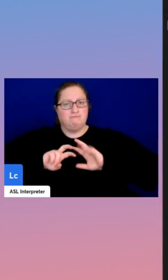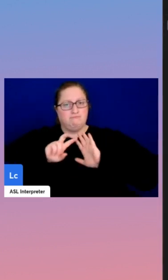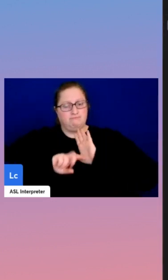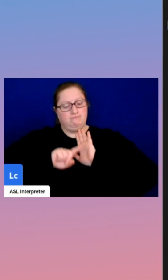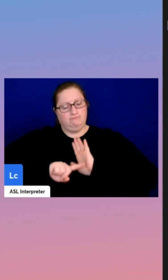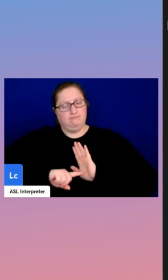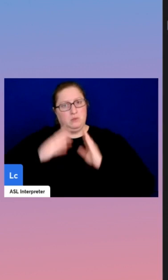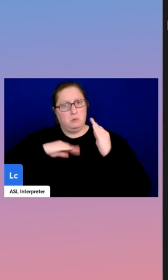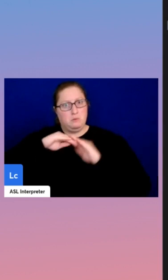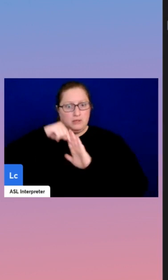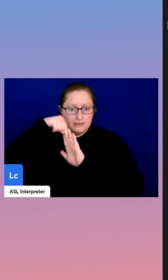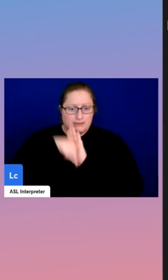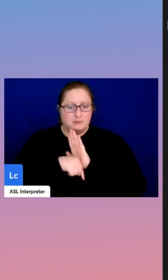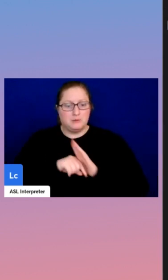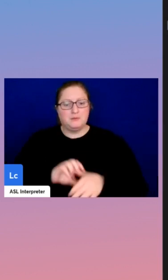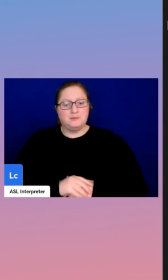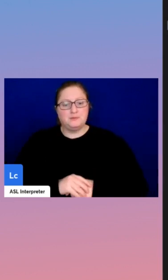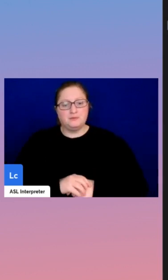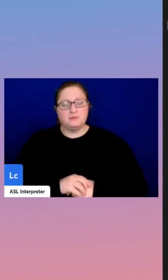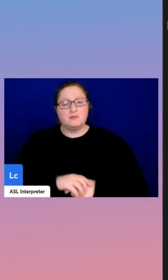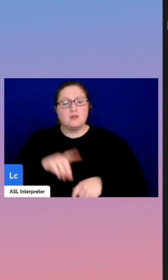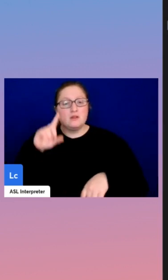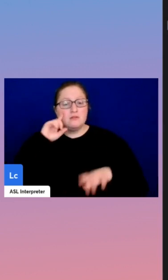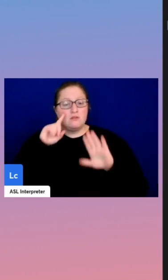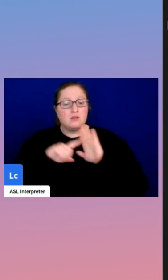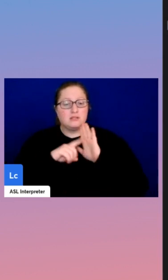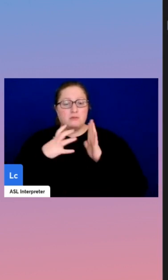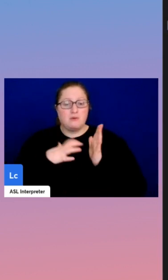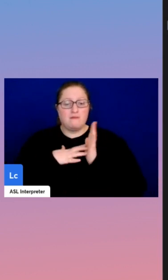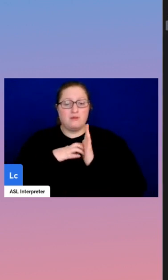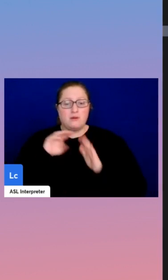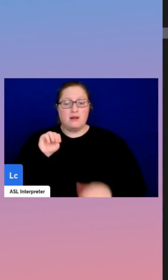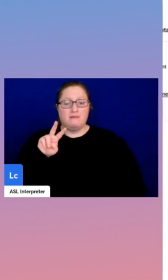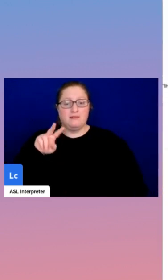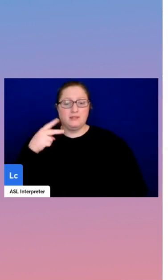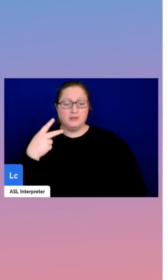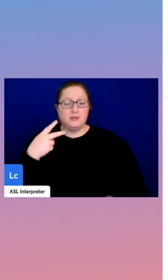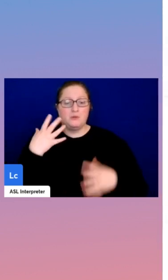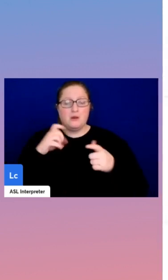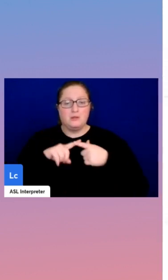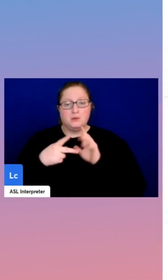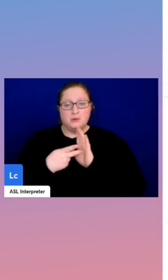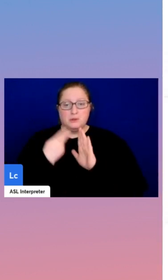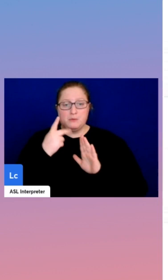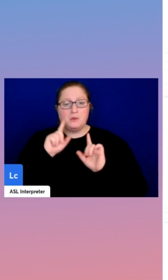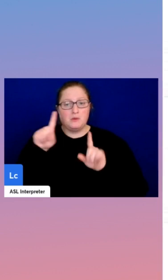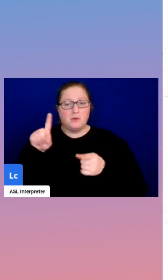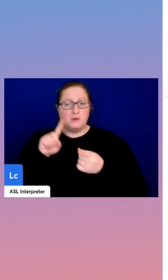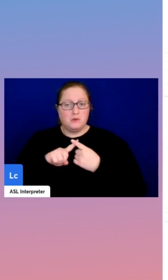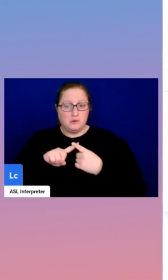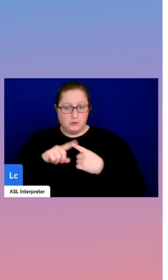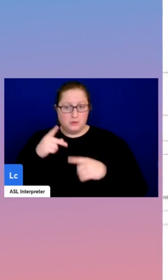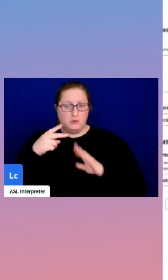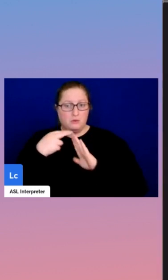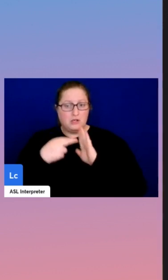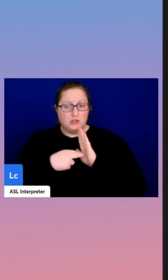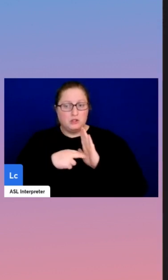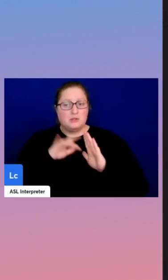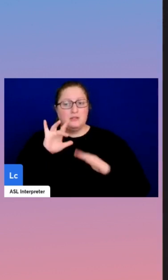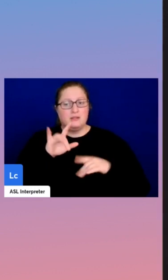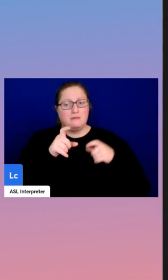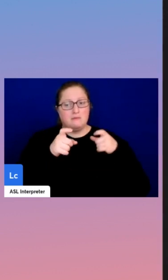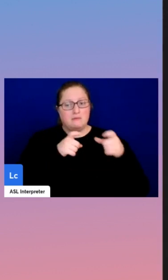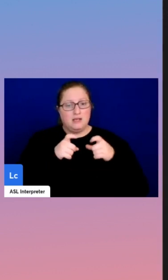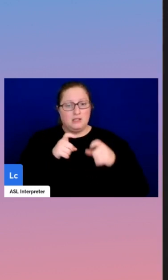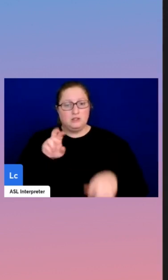example, there is a vulnerability in the AMI v2 and you want to deprecate it. So in order to do that, you just need to go to the HCP Packer registry, go to manage, revoke